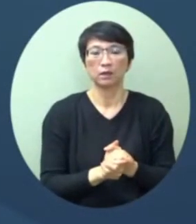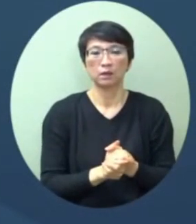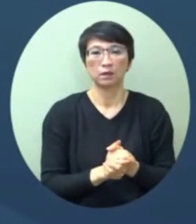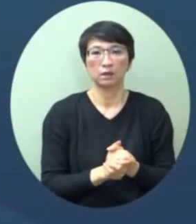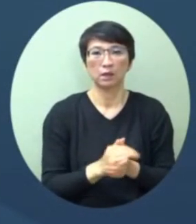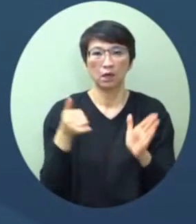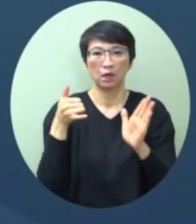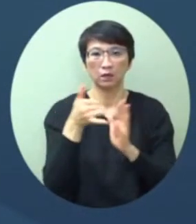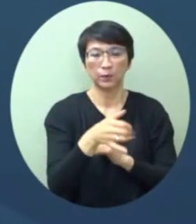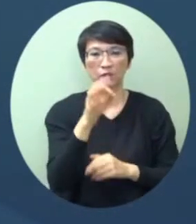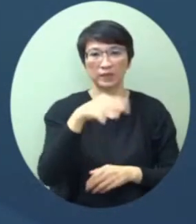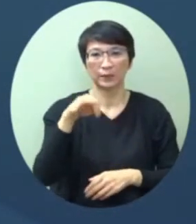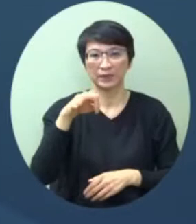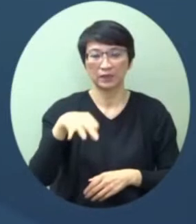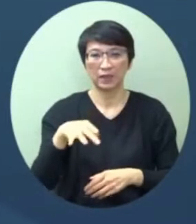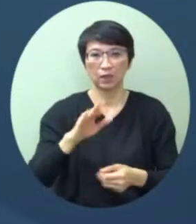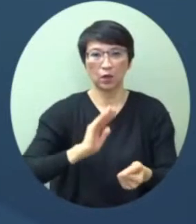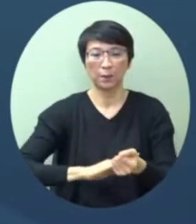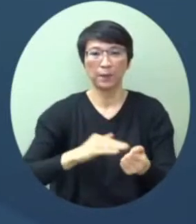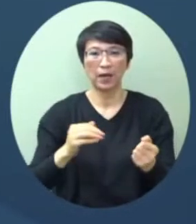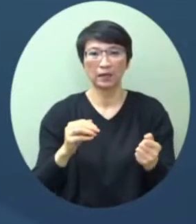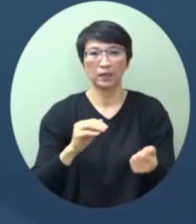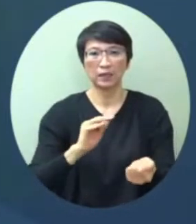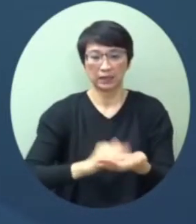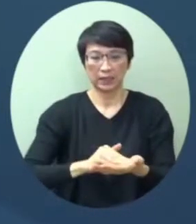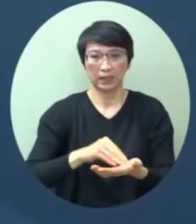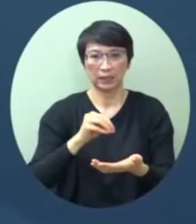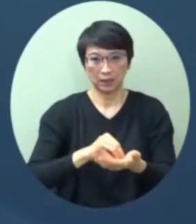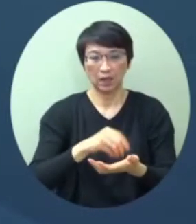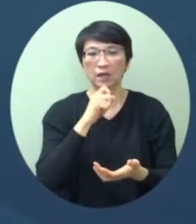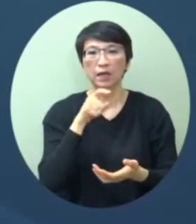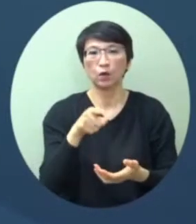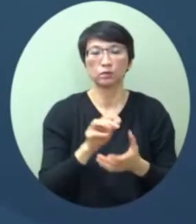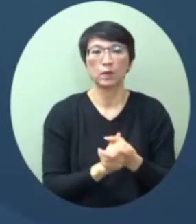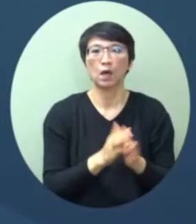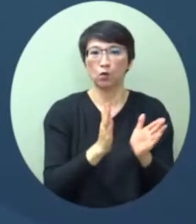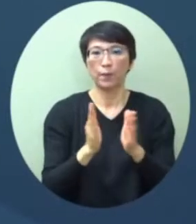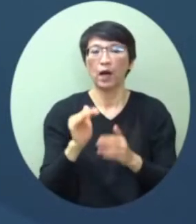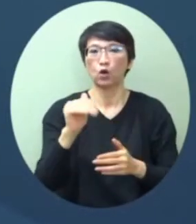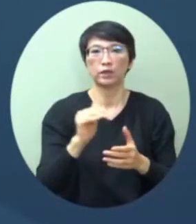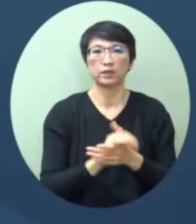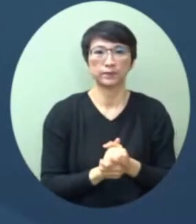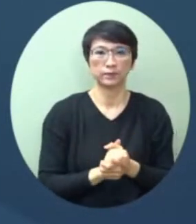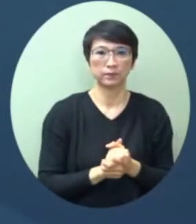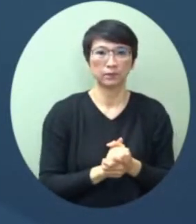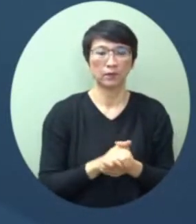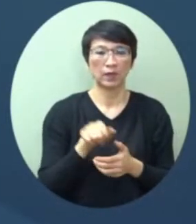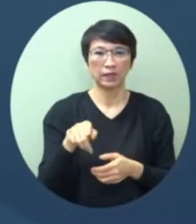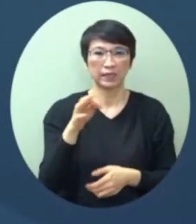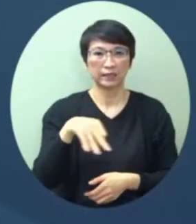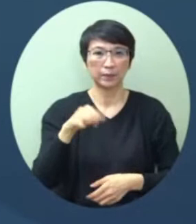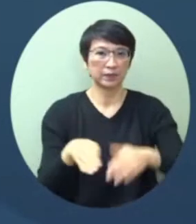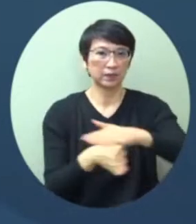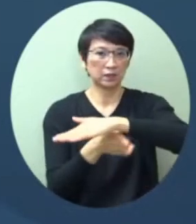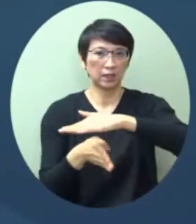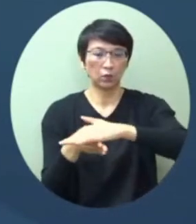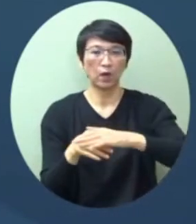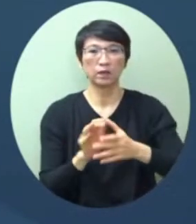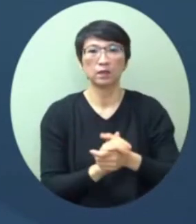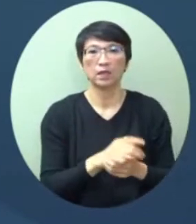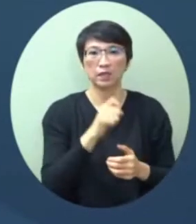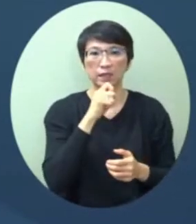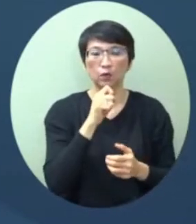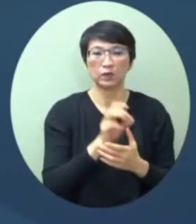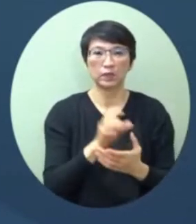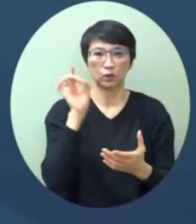more should be able to accommodate more than 3,000 preliminary positive cases for isolation. Now,